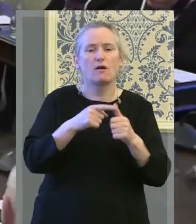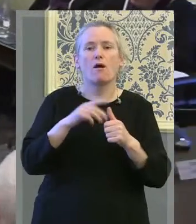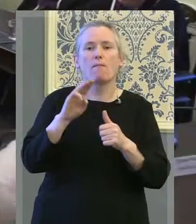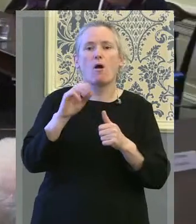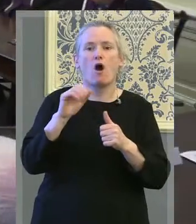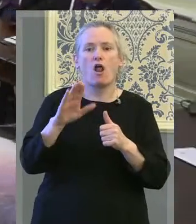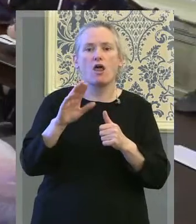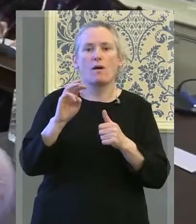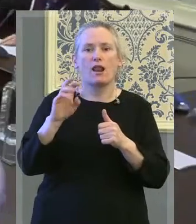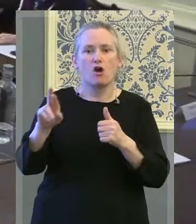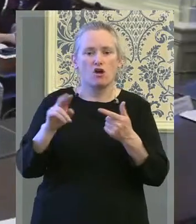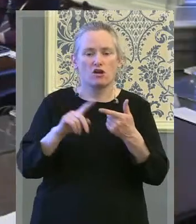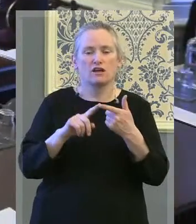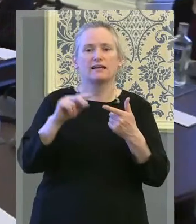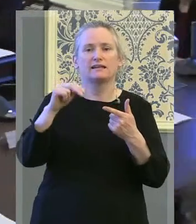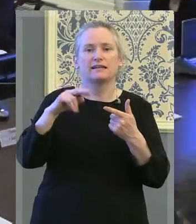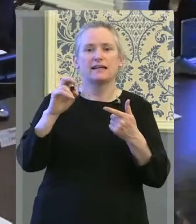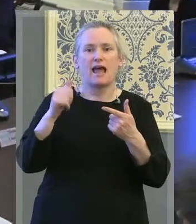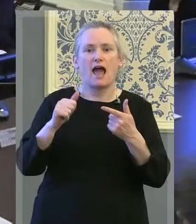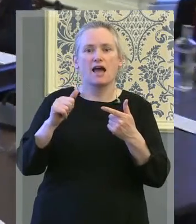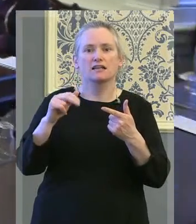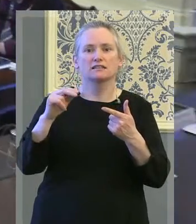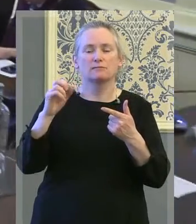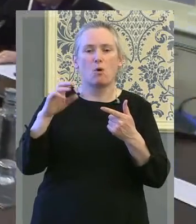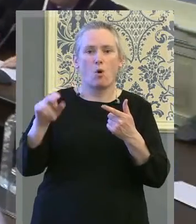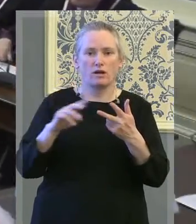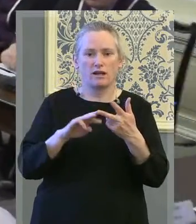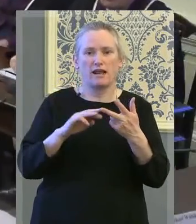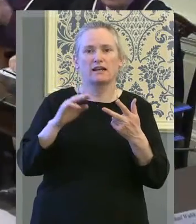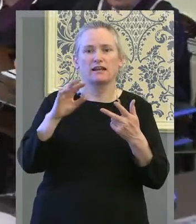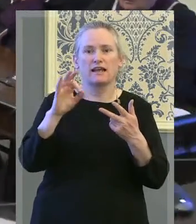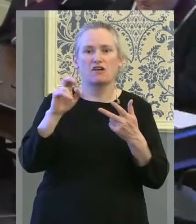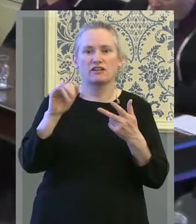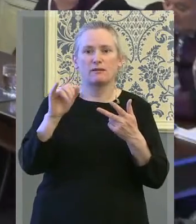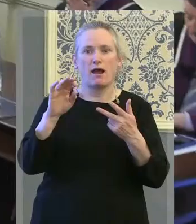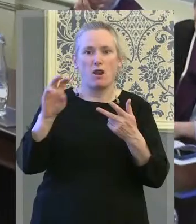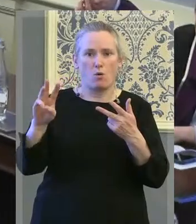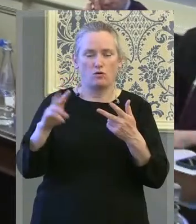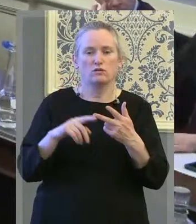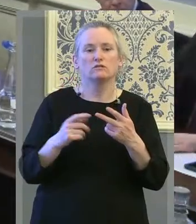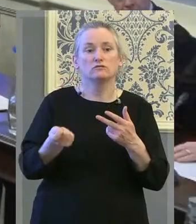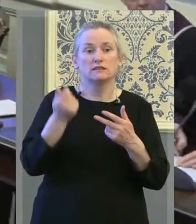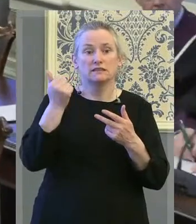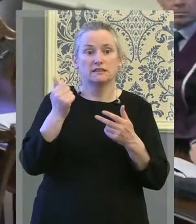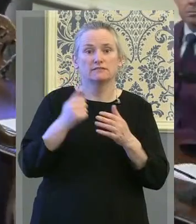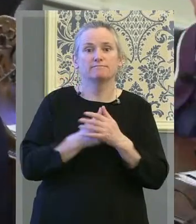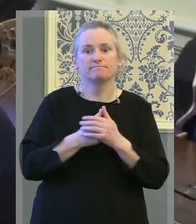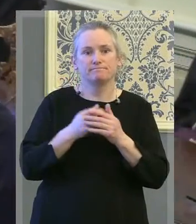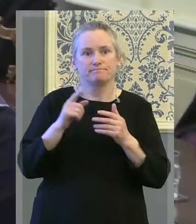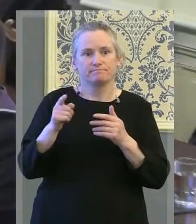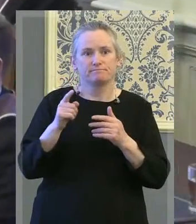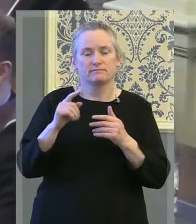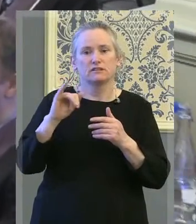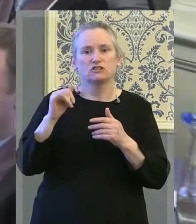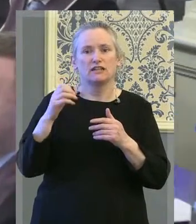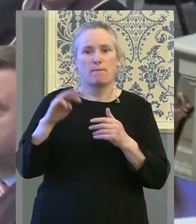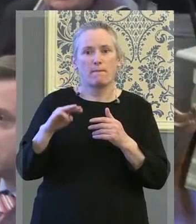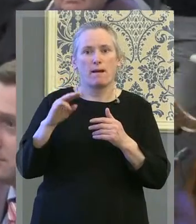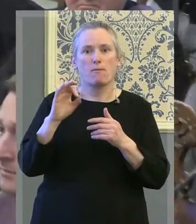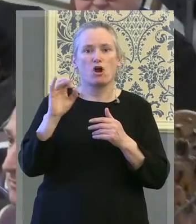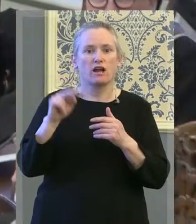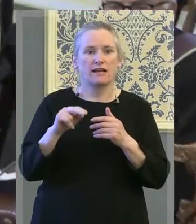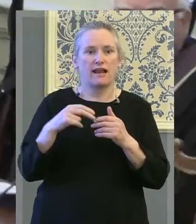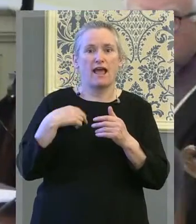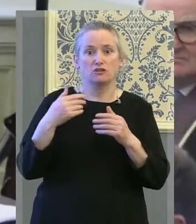Weller, Nina Simone and Gary Barlow. Recently, Tim Burgess featured Gilbert's